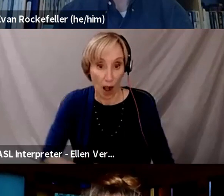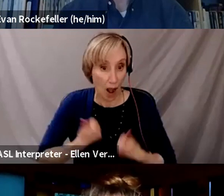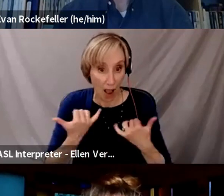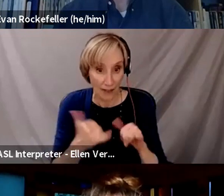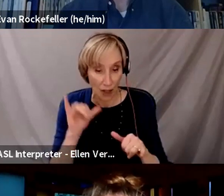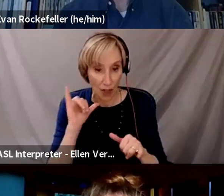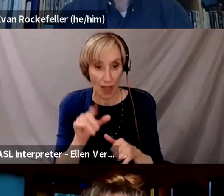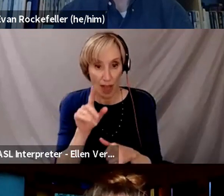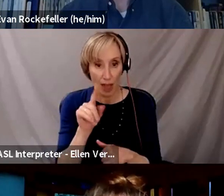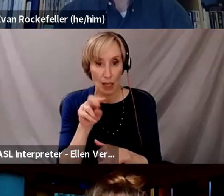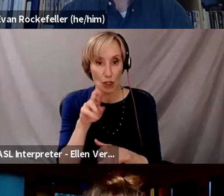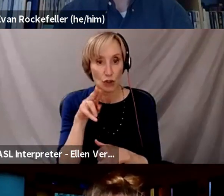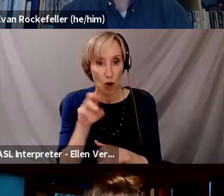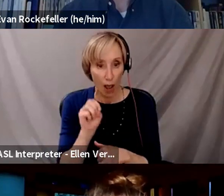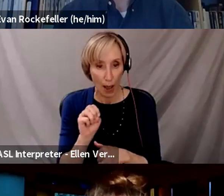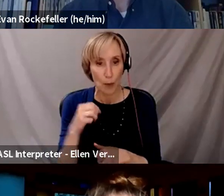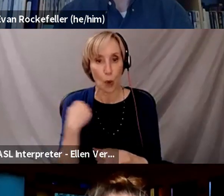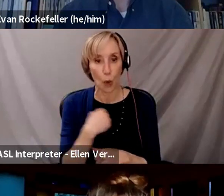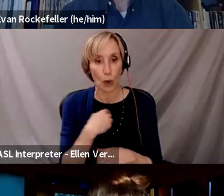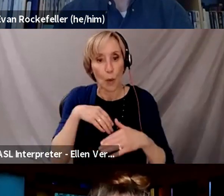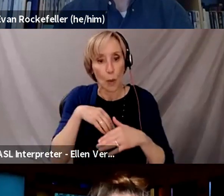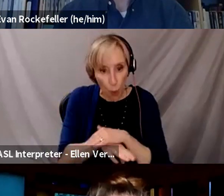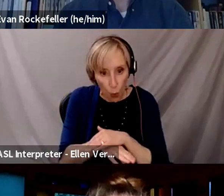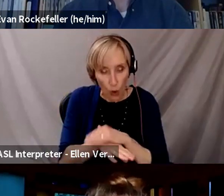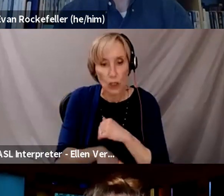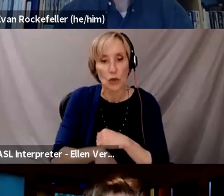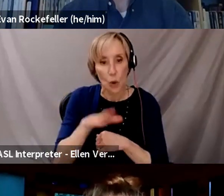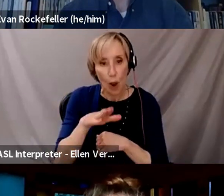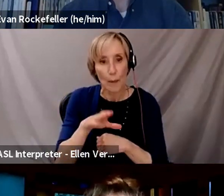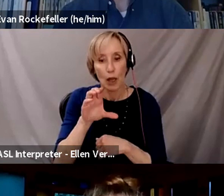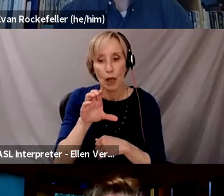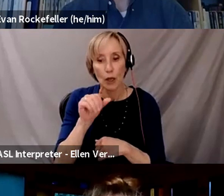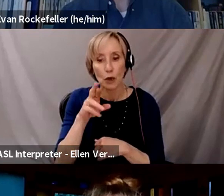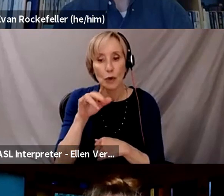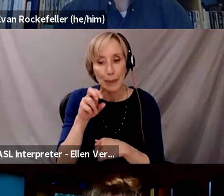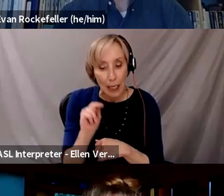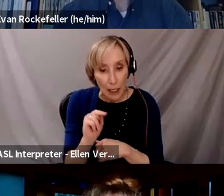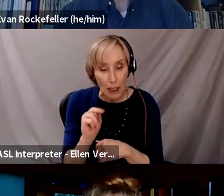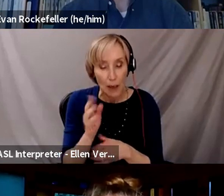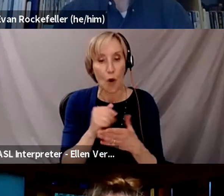We're folks who are indigenous of the Caribbean, largely parts of Florida, the